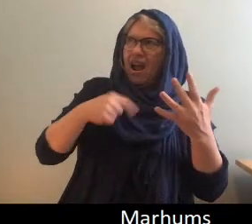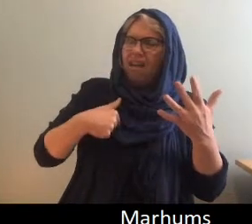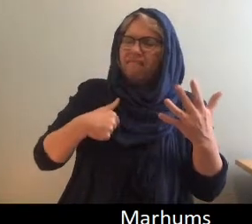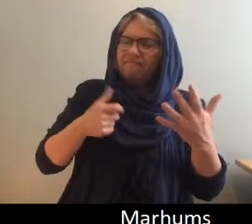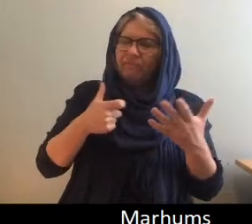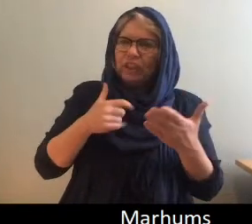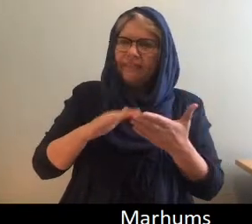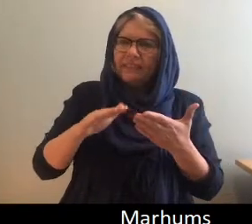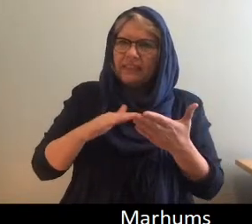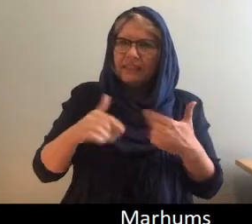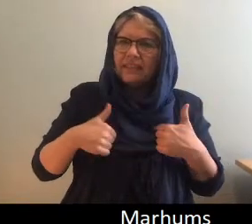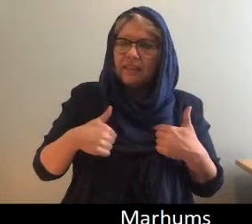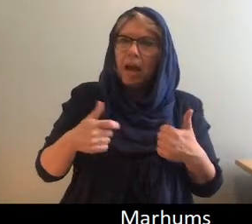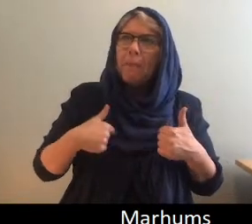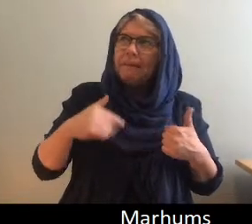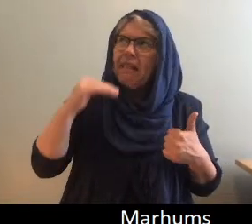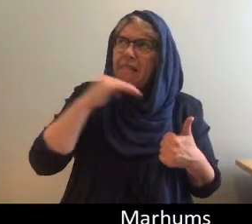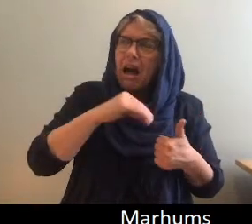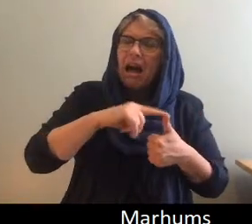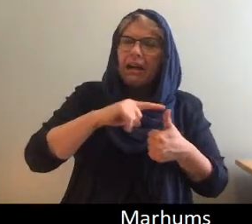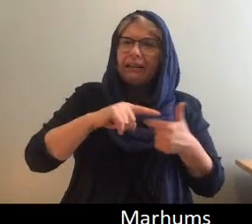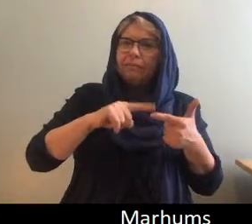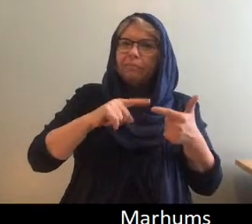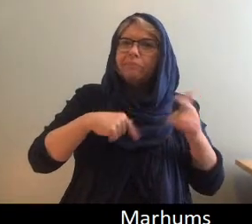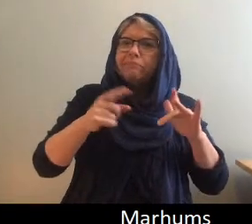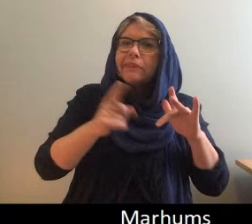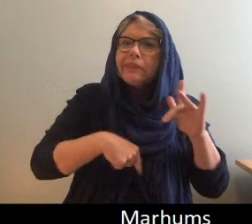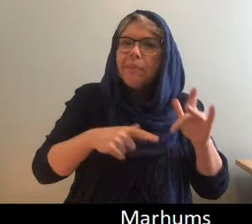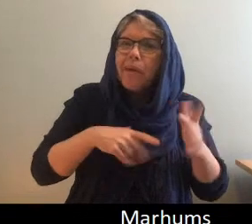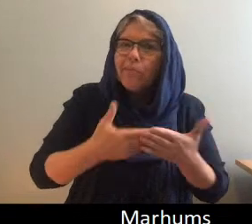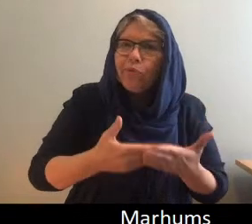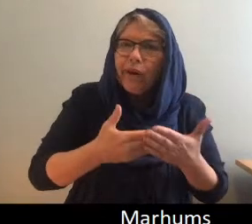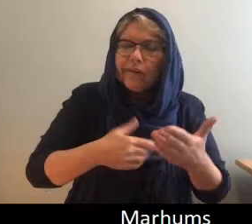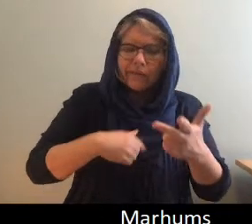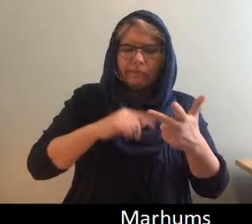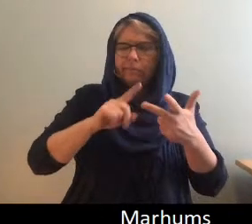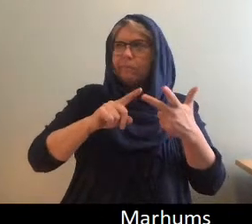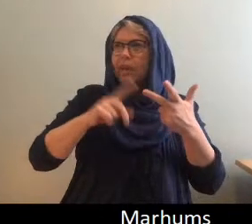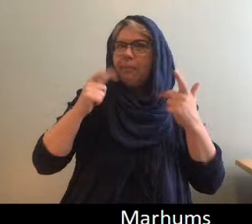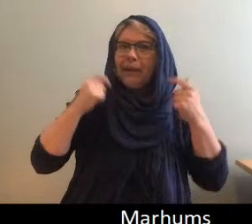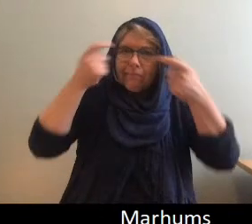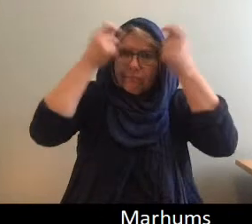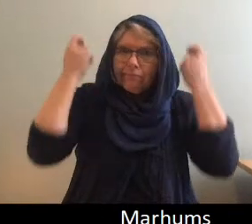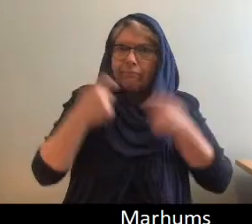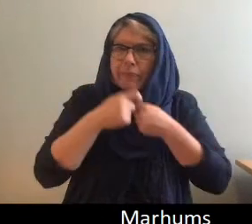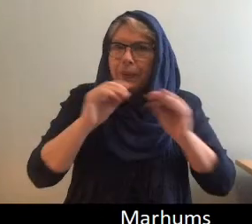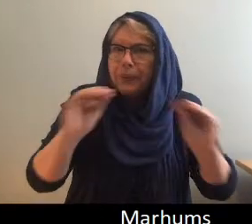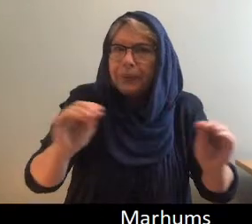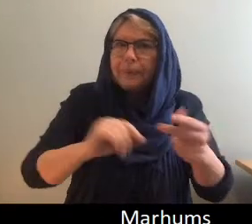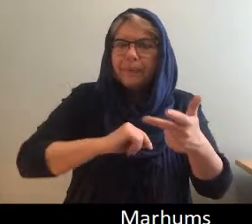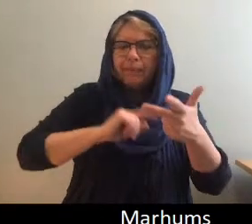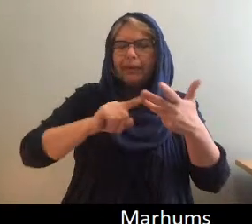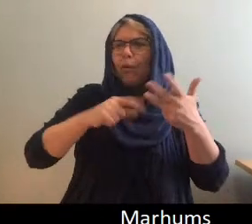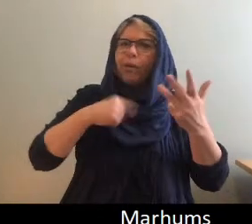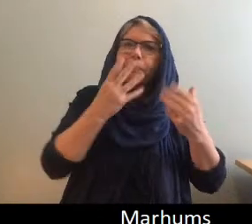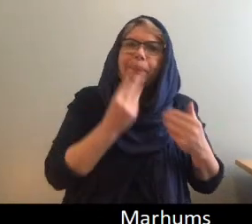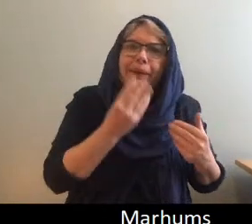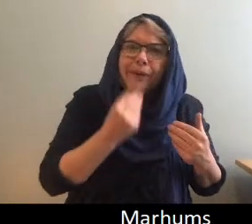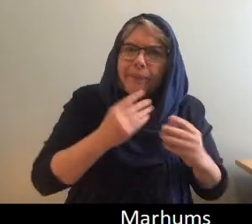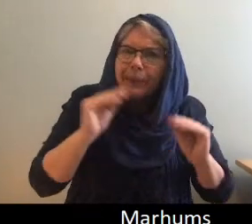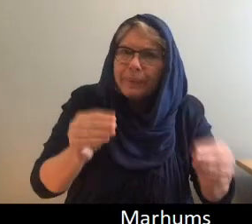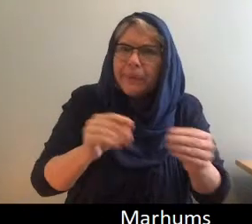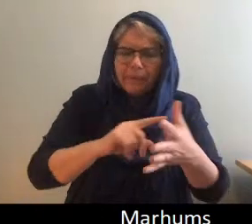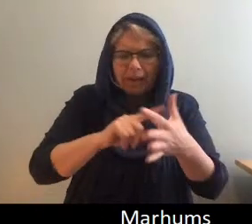the rightful owner. If I have backbitten somebody, go and apologize to them. Isn't it better to get that sorted out in